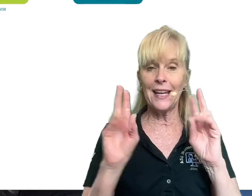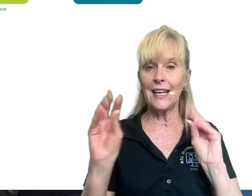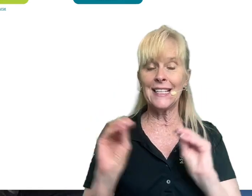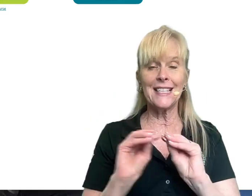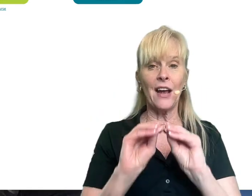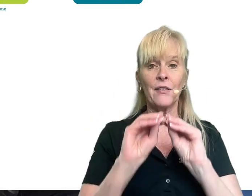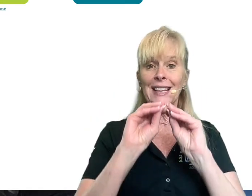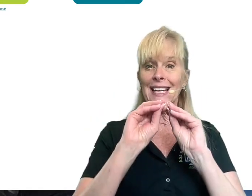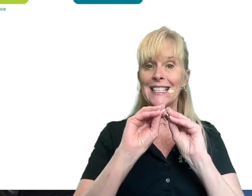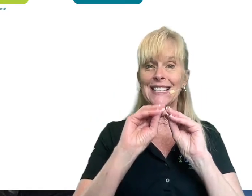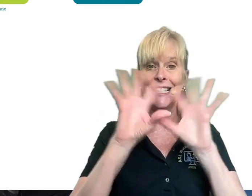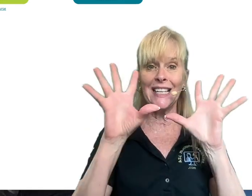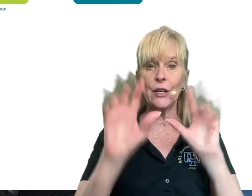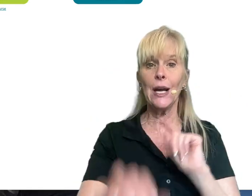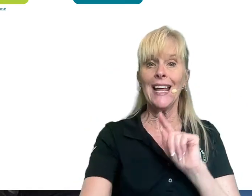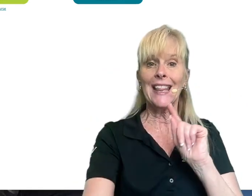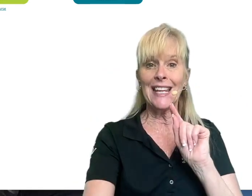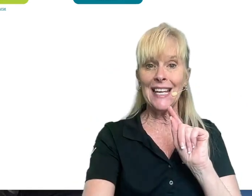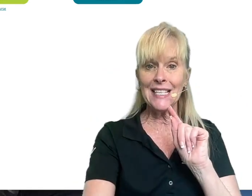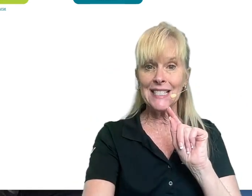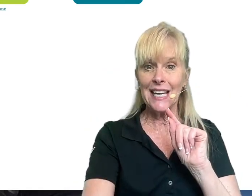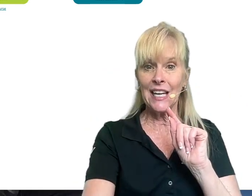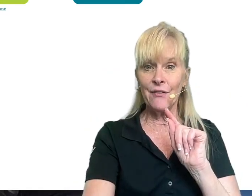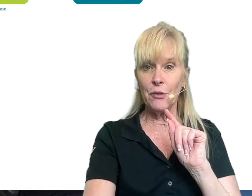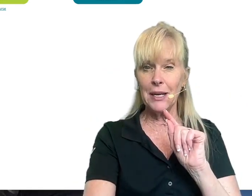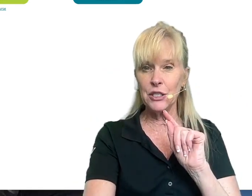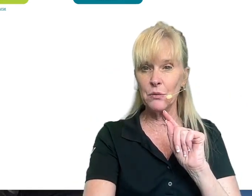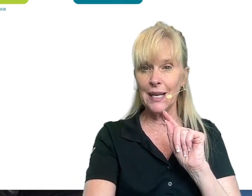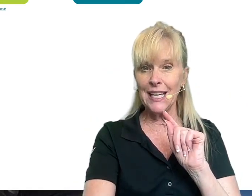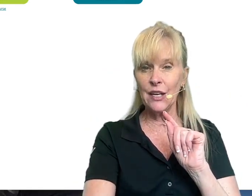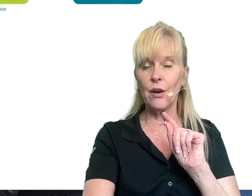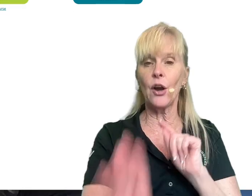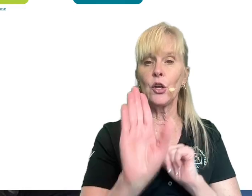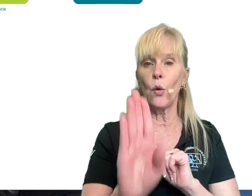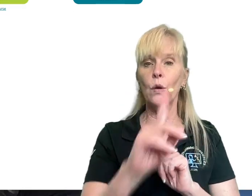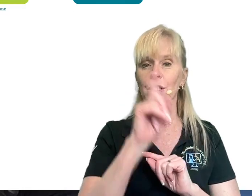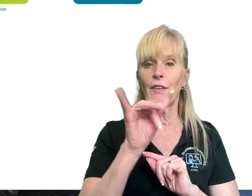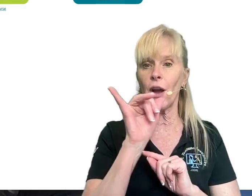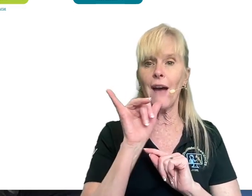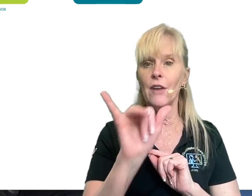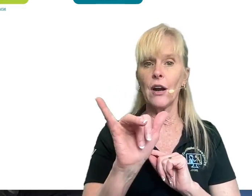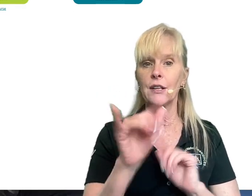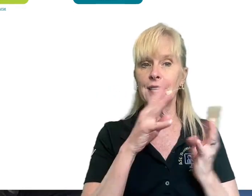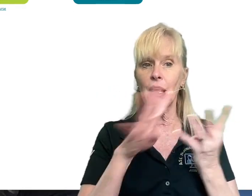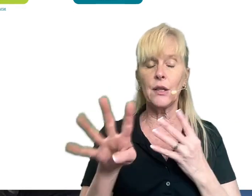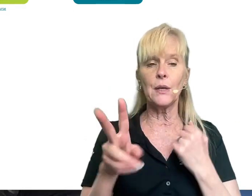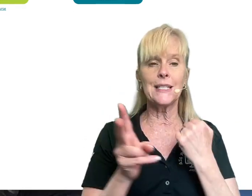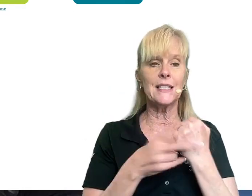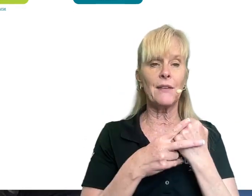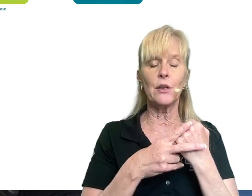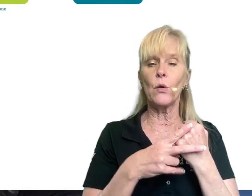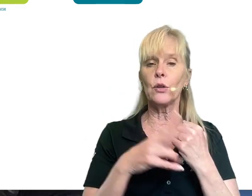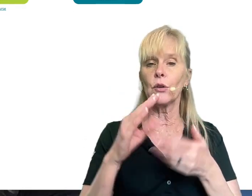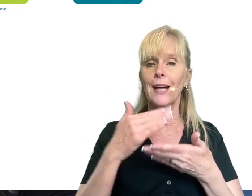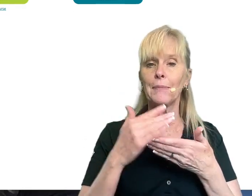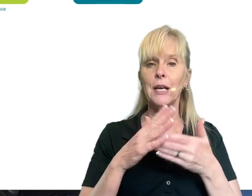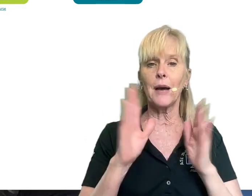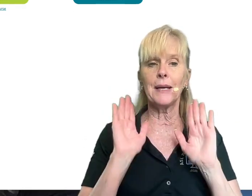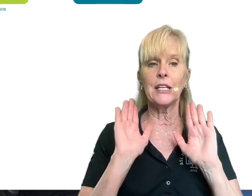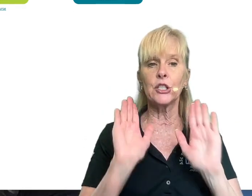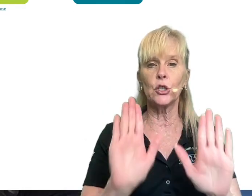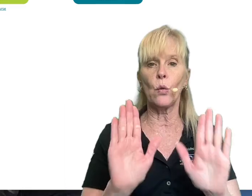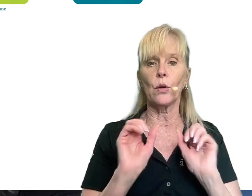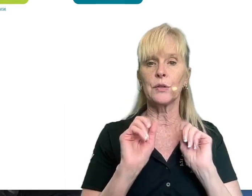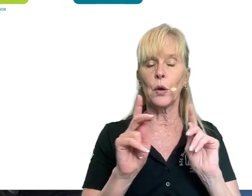hope that everything is clear. These information right here are yours forever. Download it, save it on your